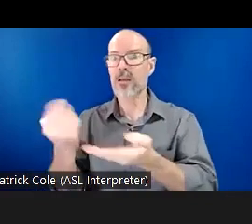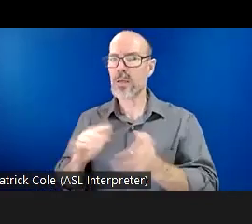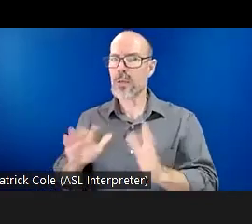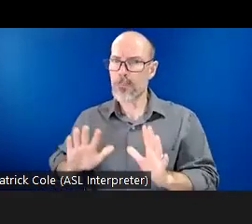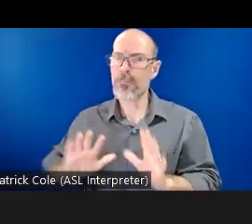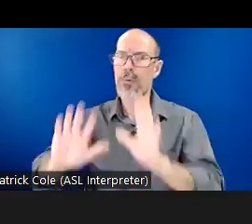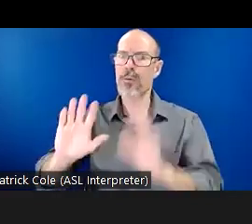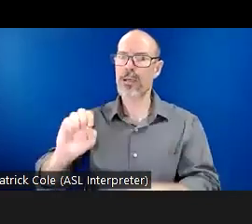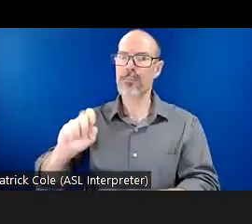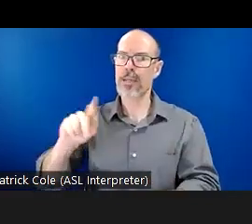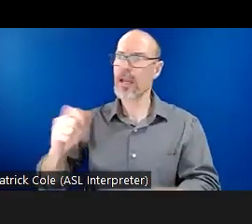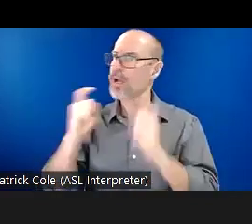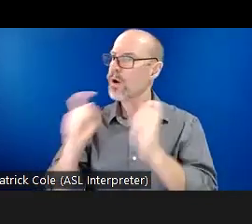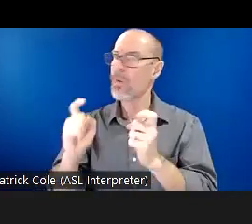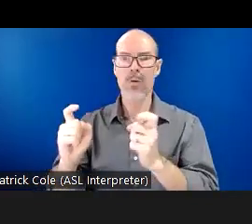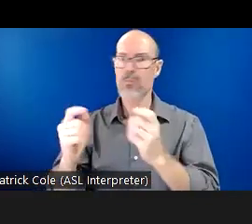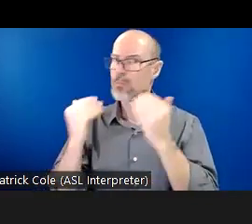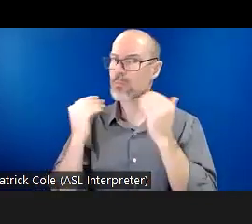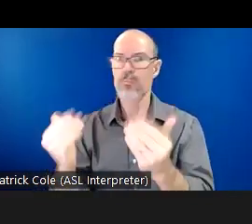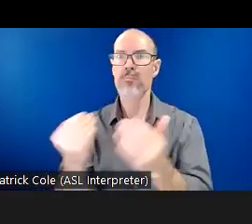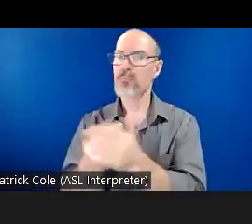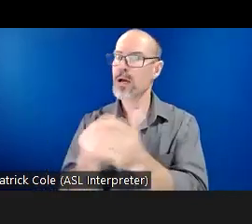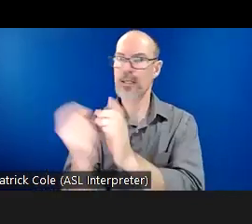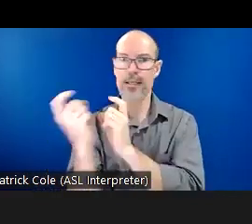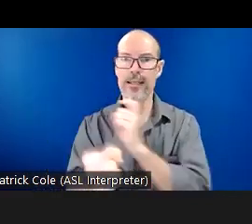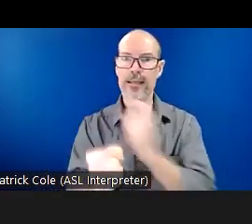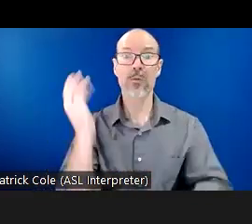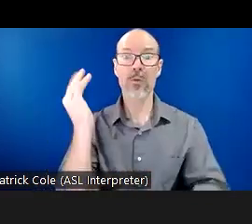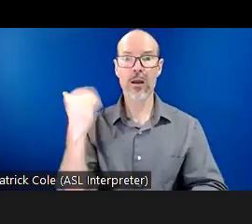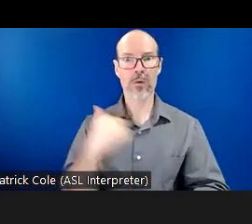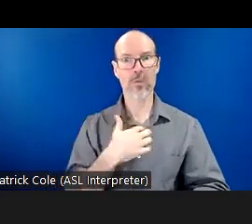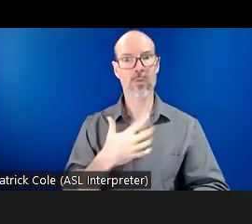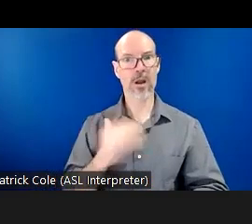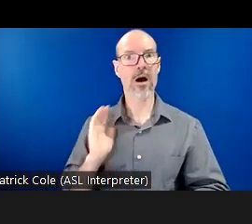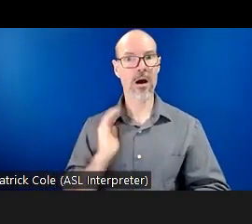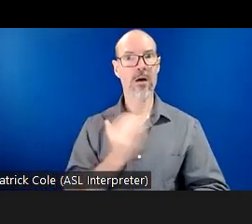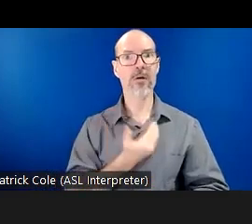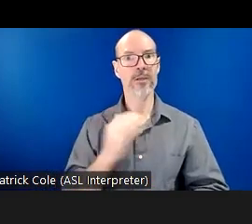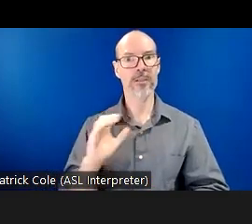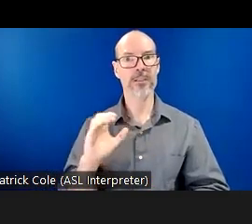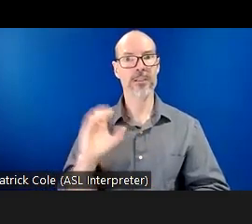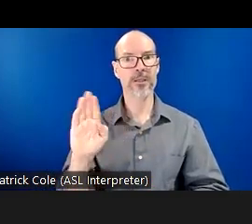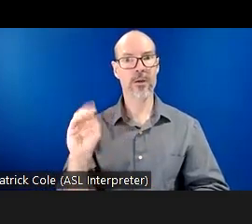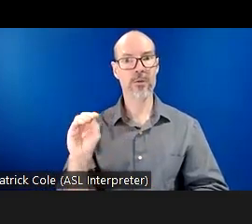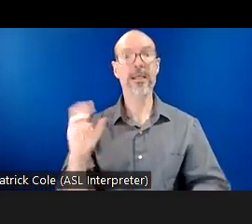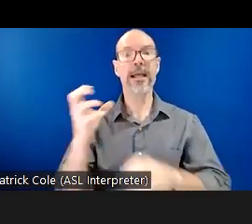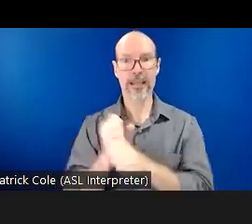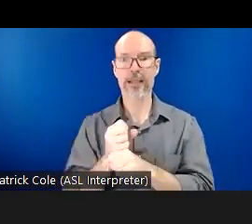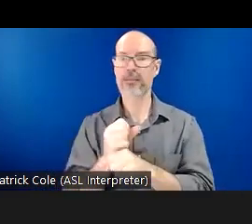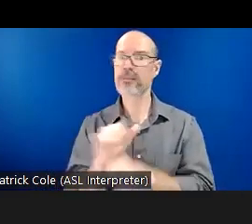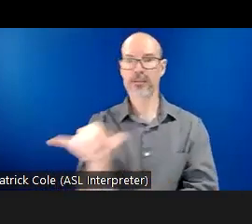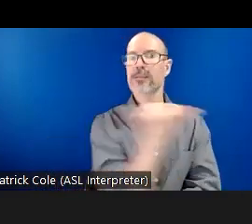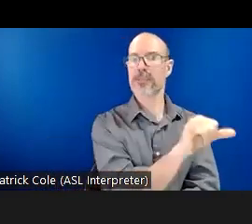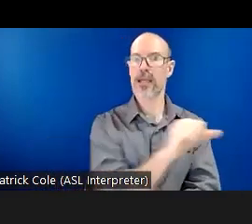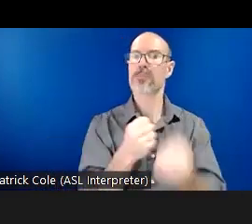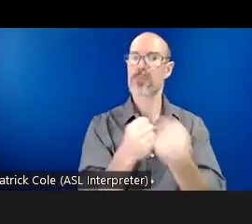award early because we want our CBOs to get that kind of support. And we've been told that would happen in the first quarter